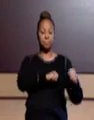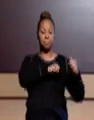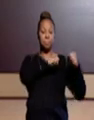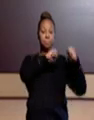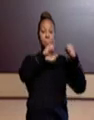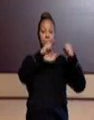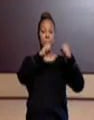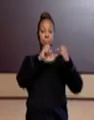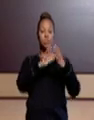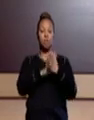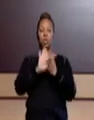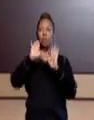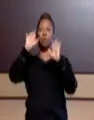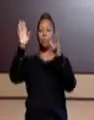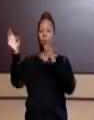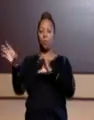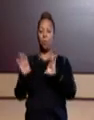power.